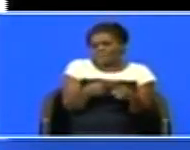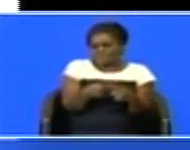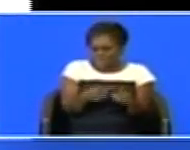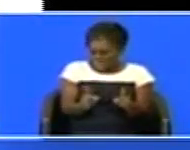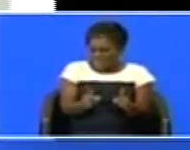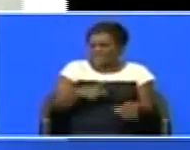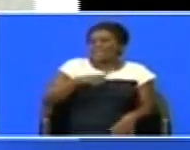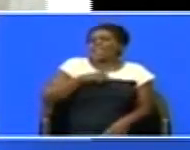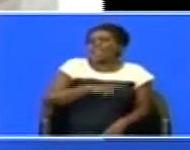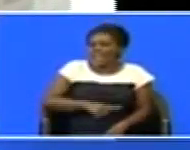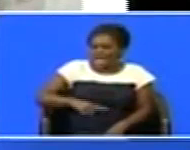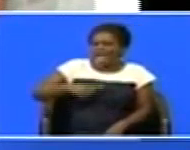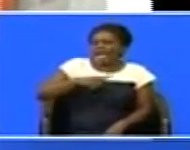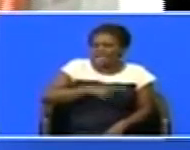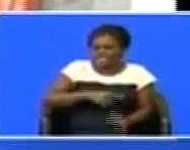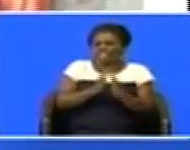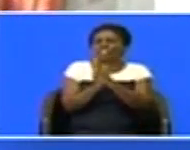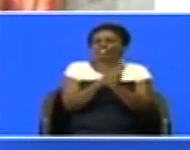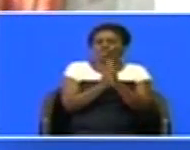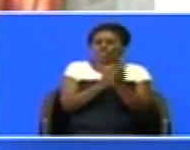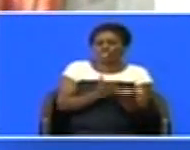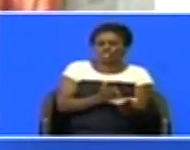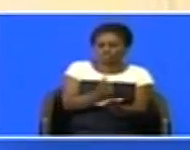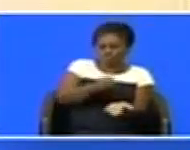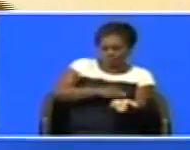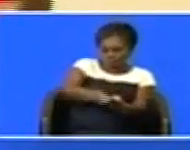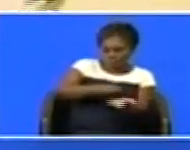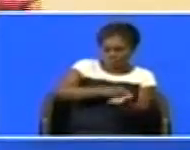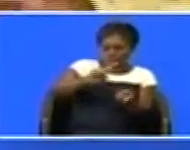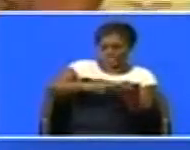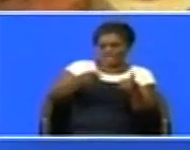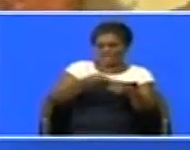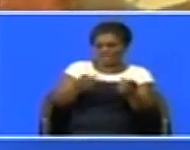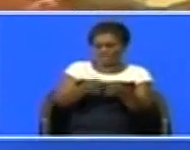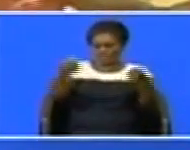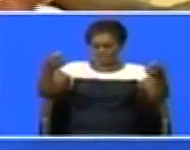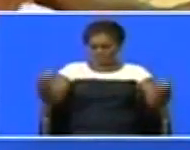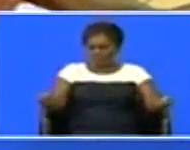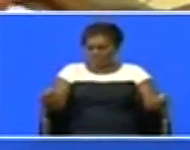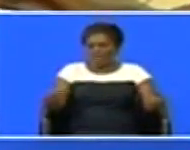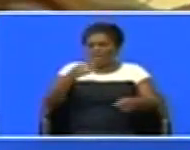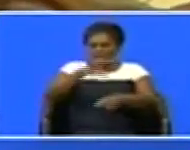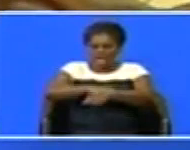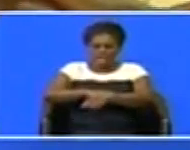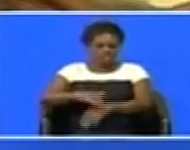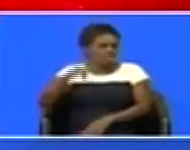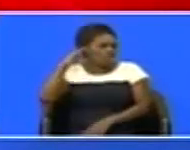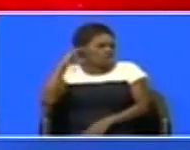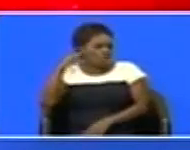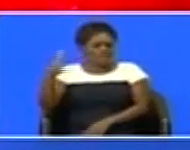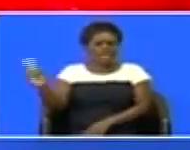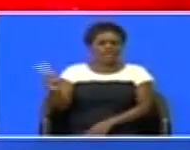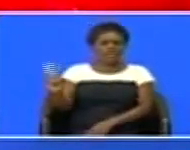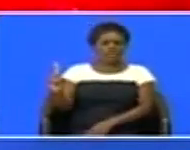tidings would come through an article about the children's condition published in the Standard newspaper. The couple received a call from the Nairobi